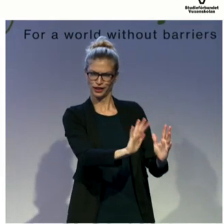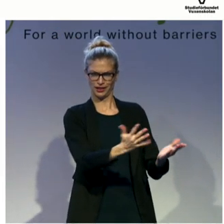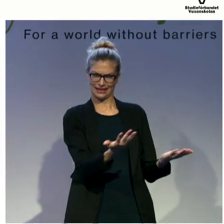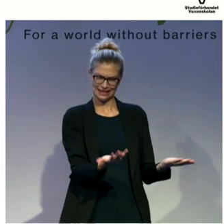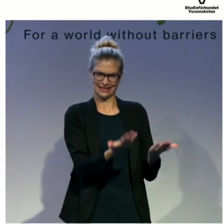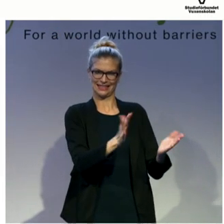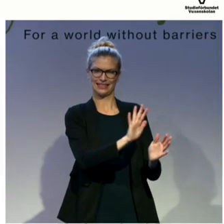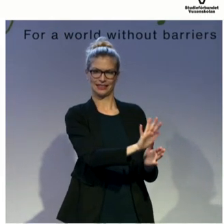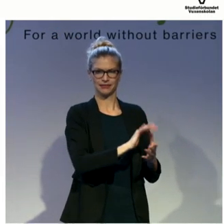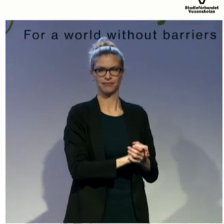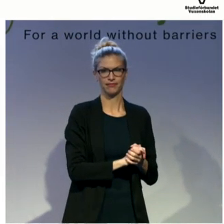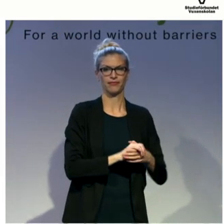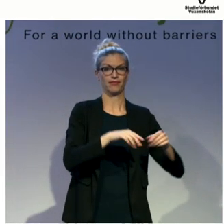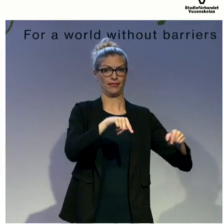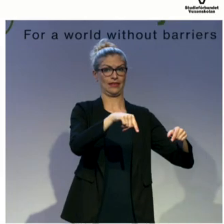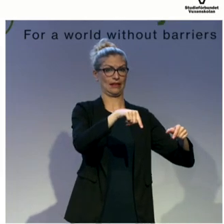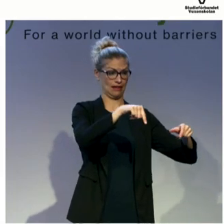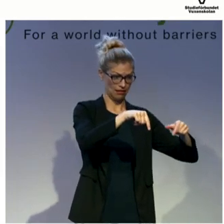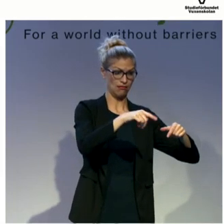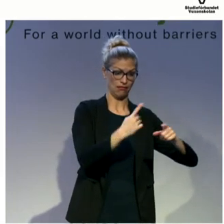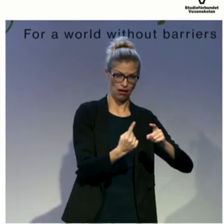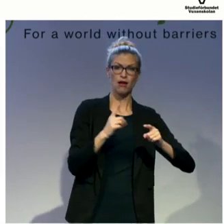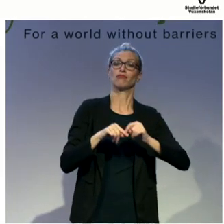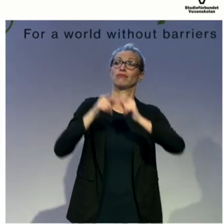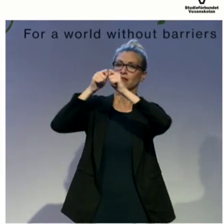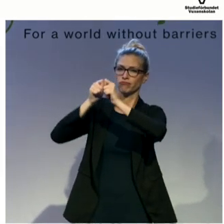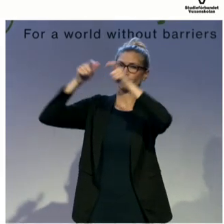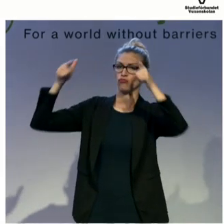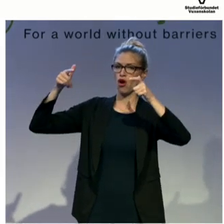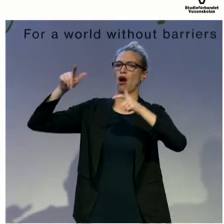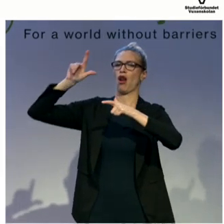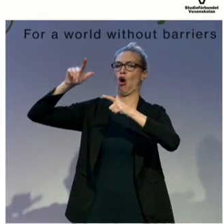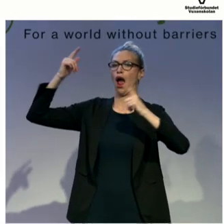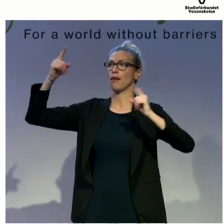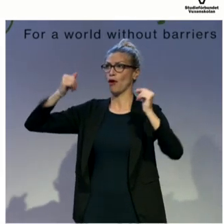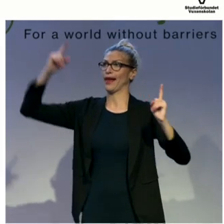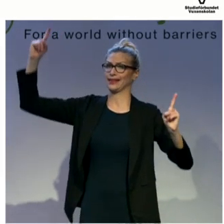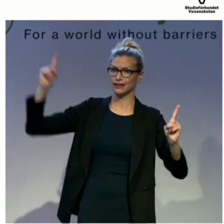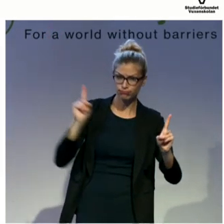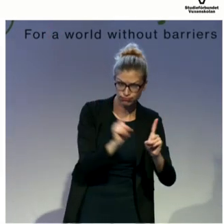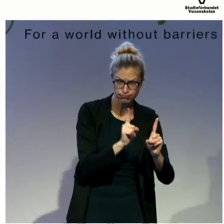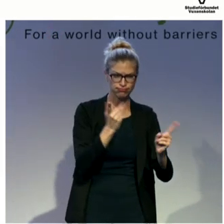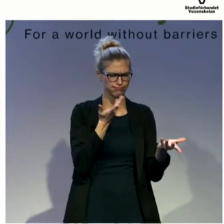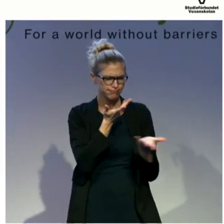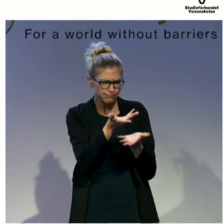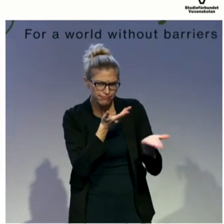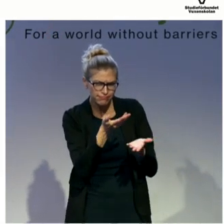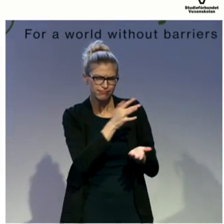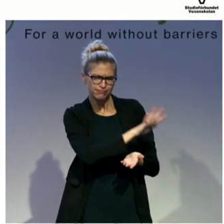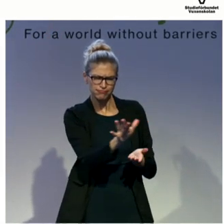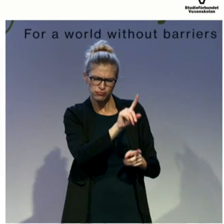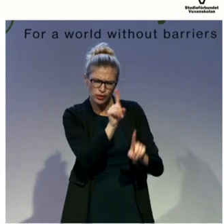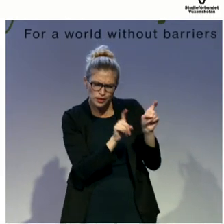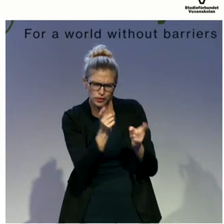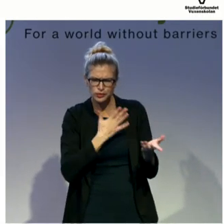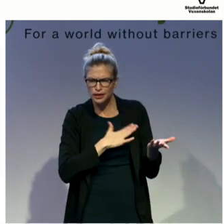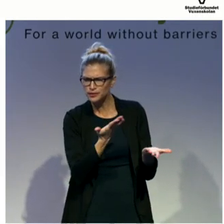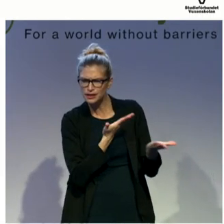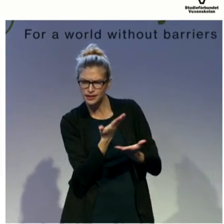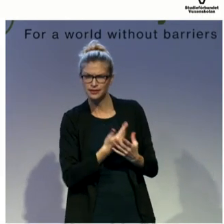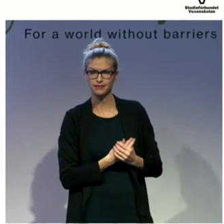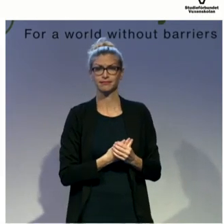discussions about all the important questions we had. Before the discussions, we trained the politicians to speak in